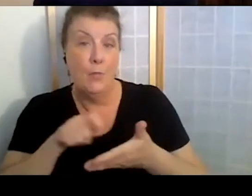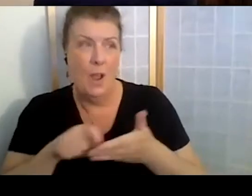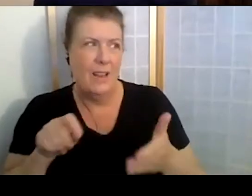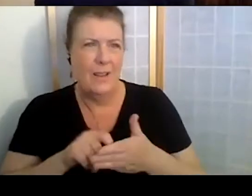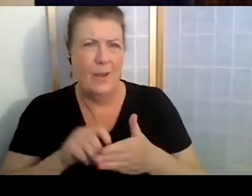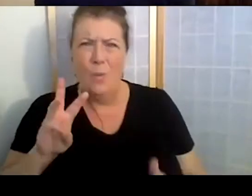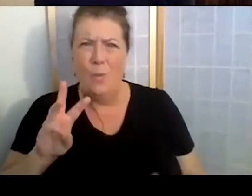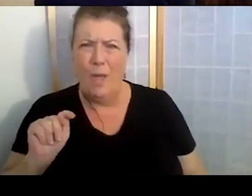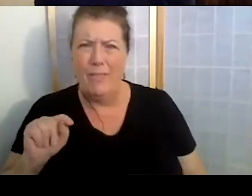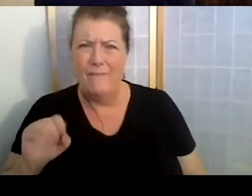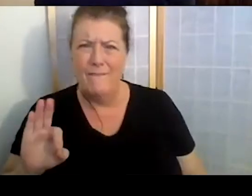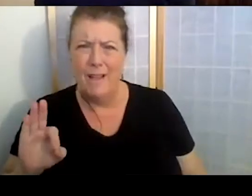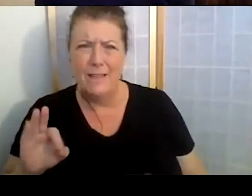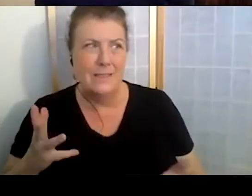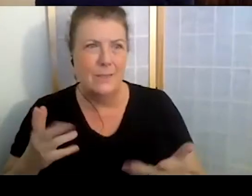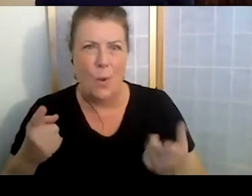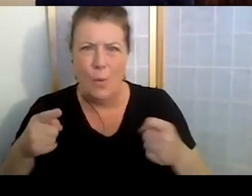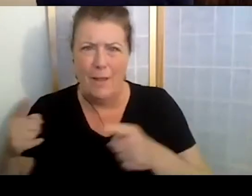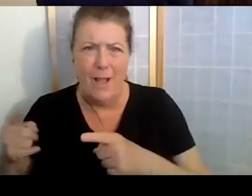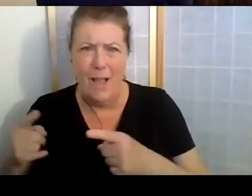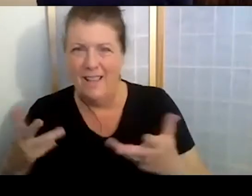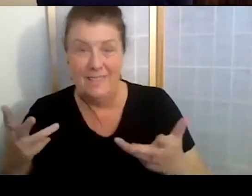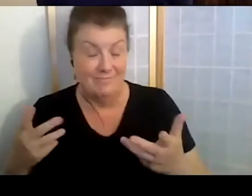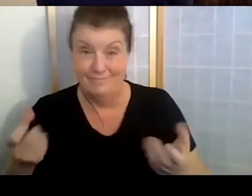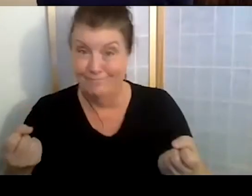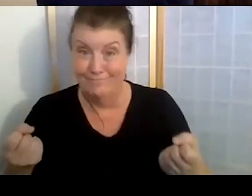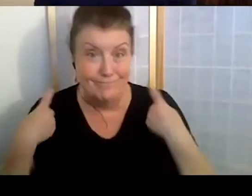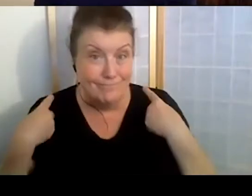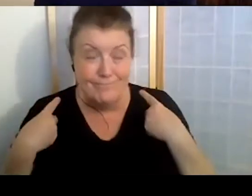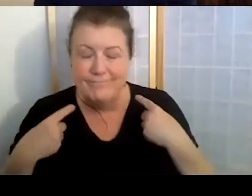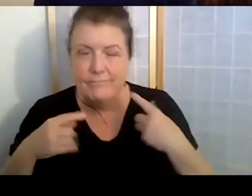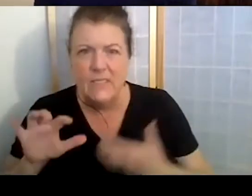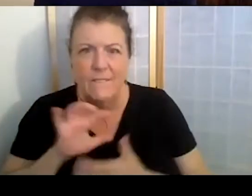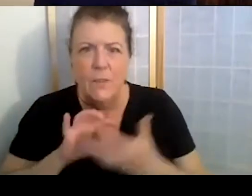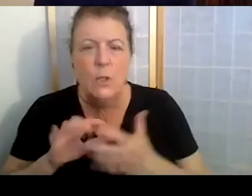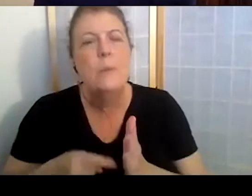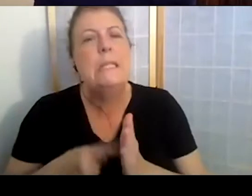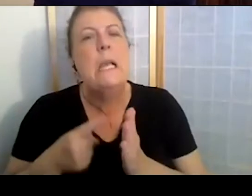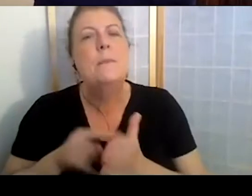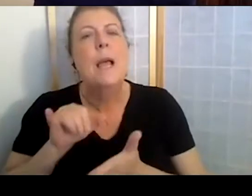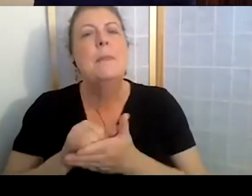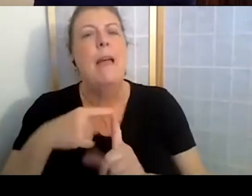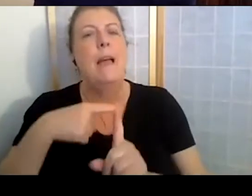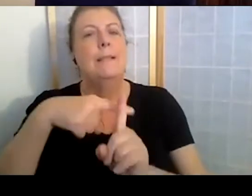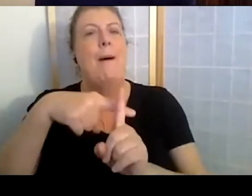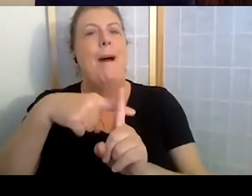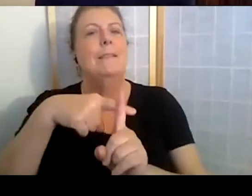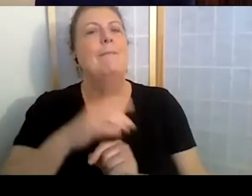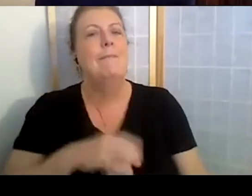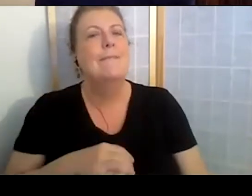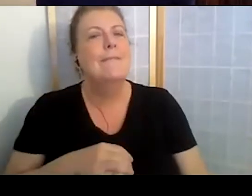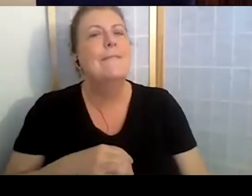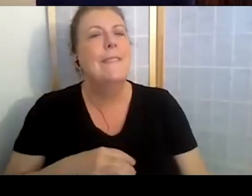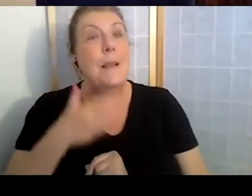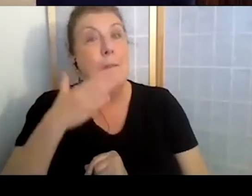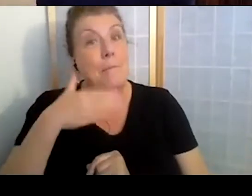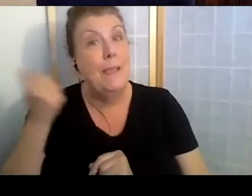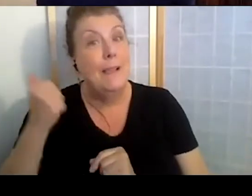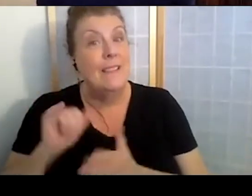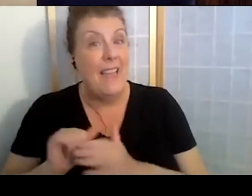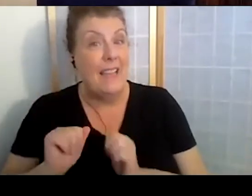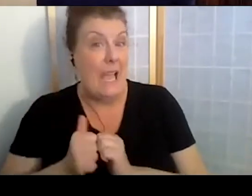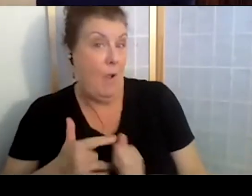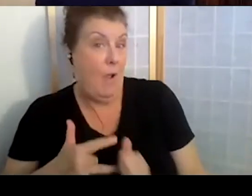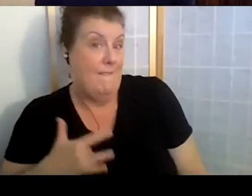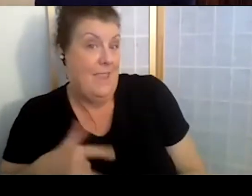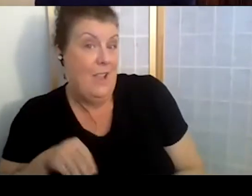on? but sometimes it's a positive. Because that's the way that I feel